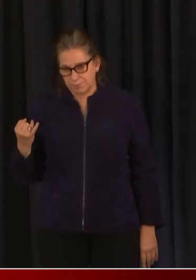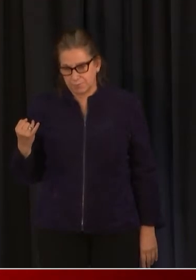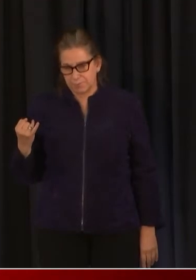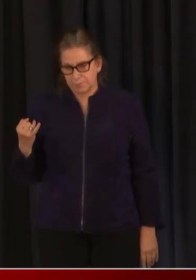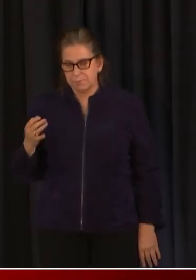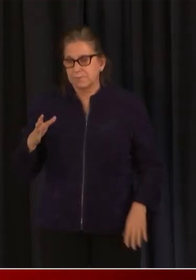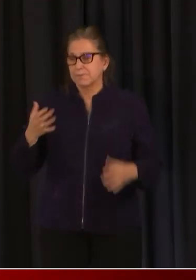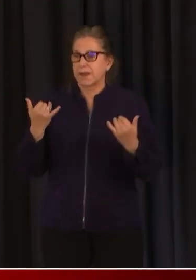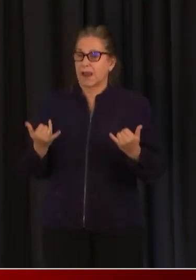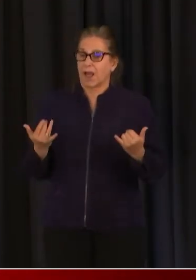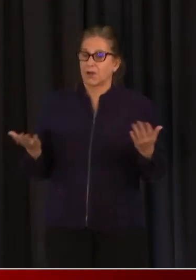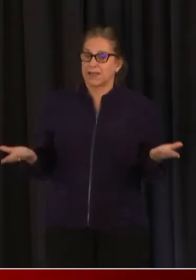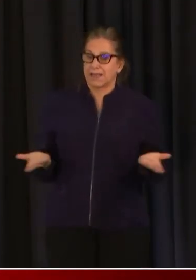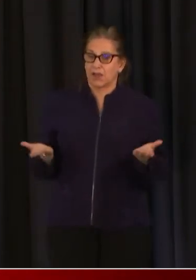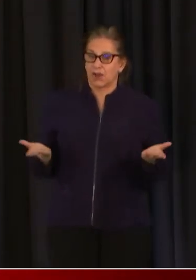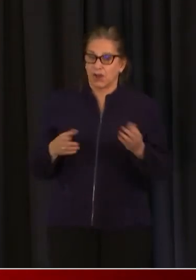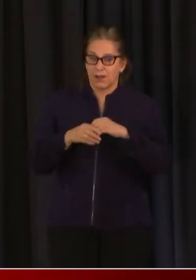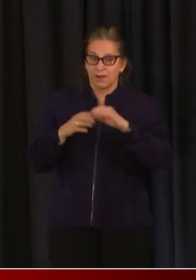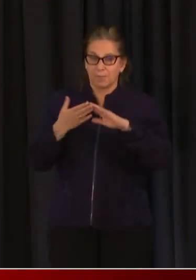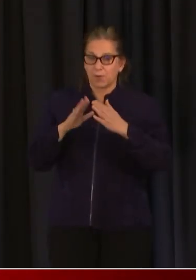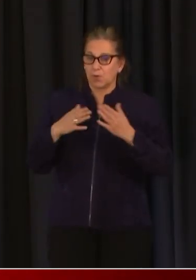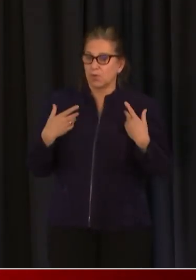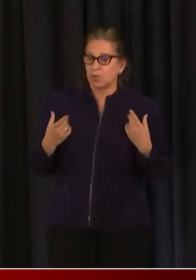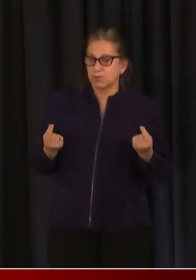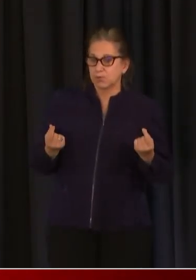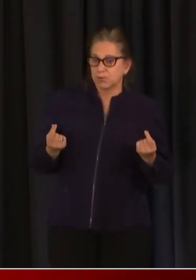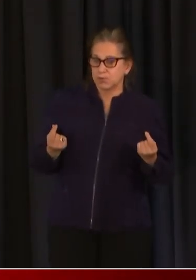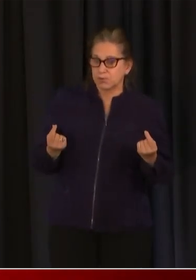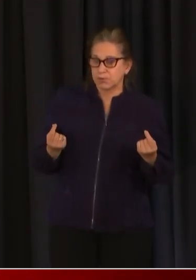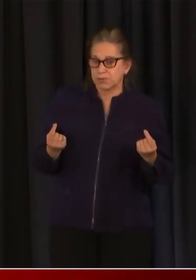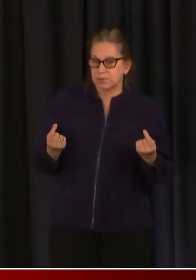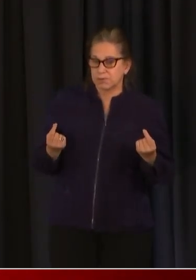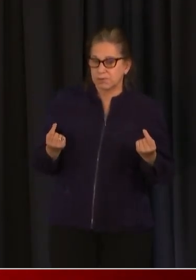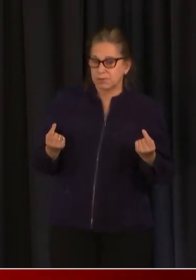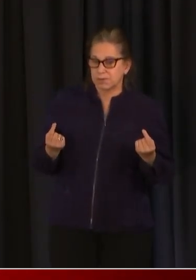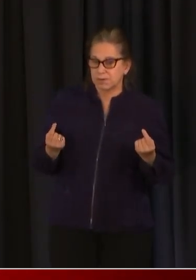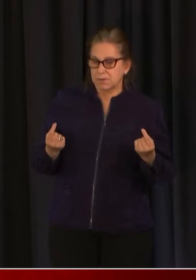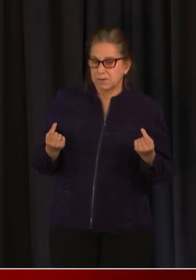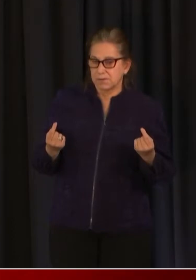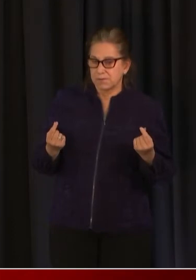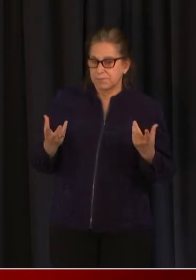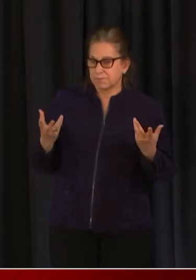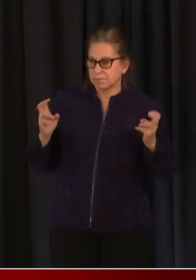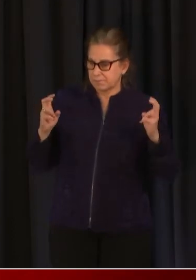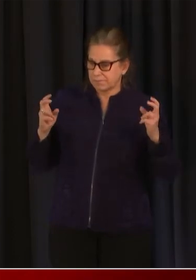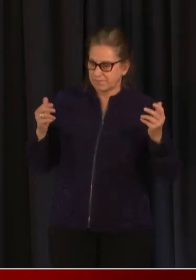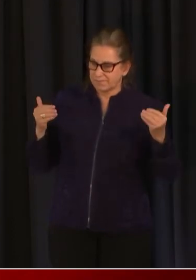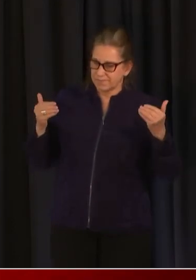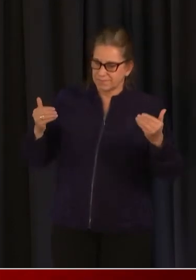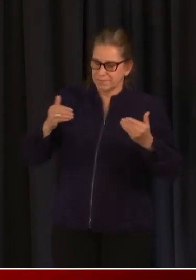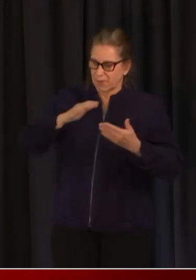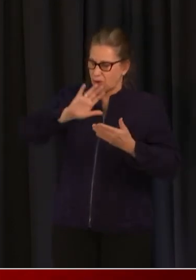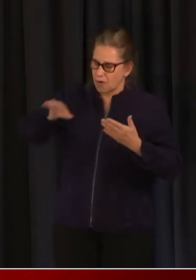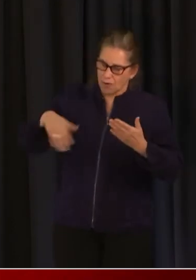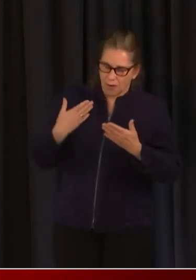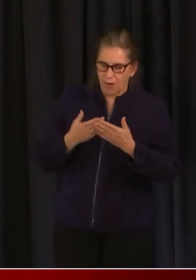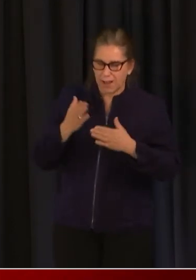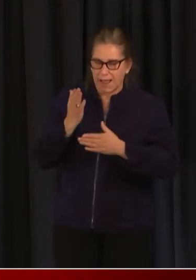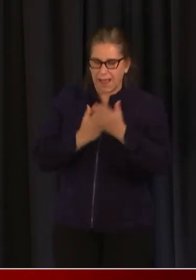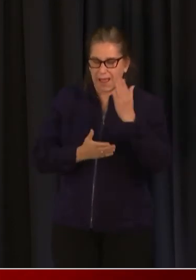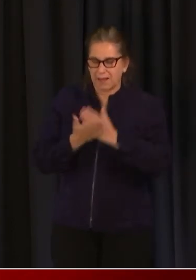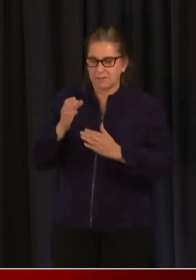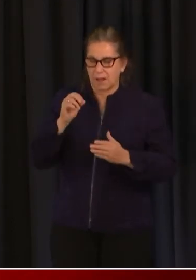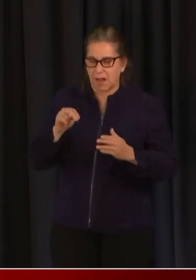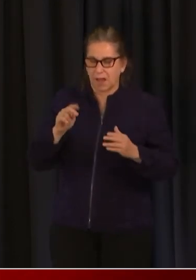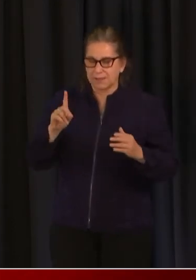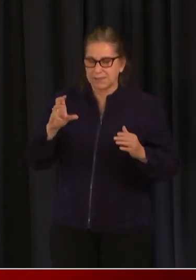community is to really put this all hands on deck approach in place. The government has been messaging both at the federal level